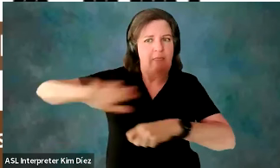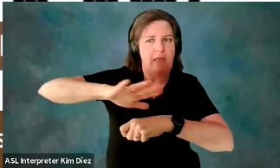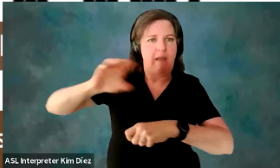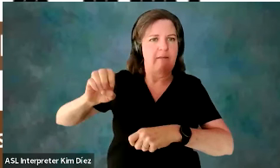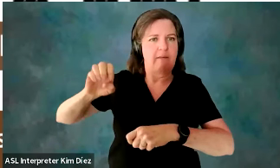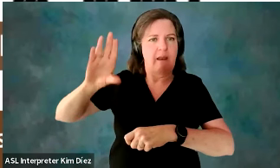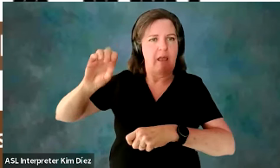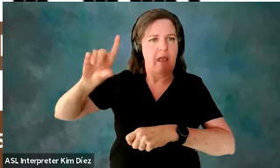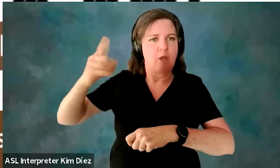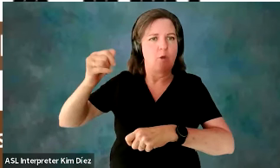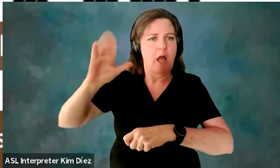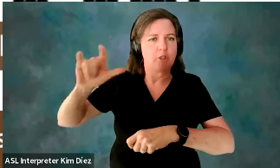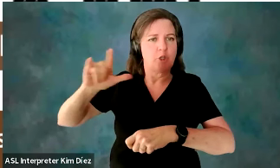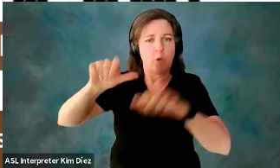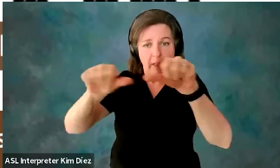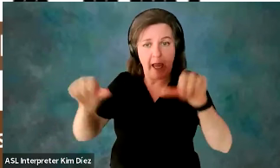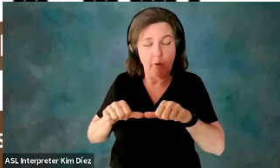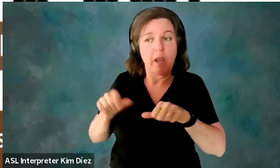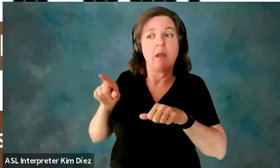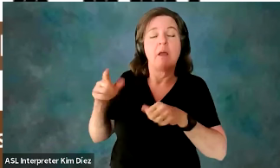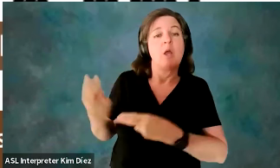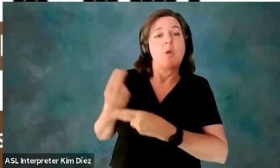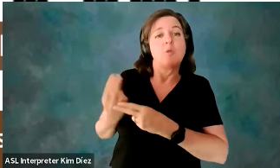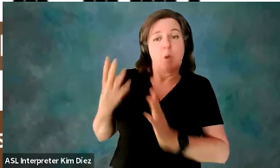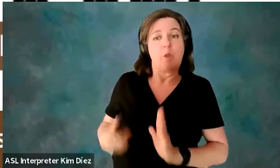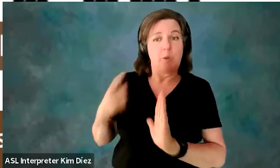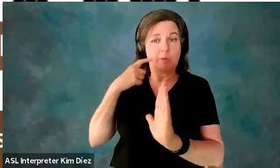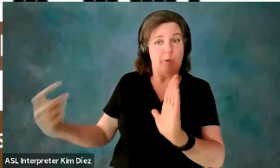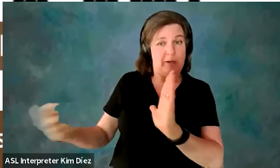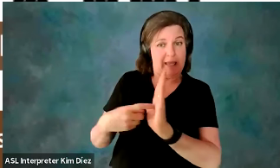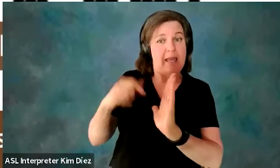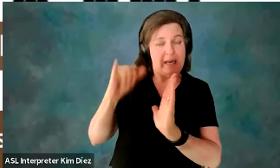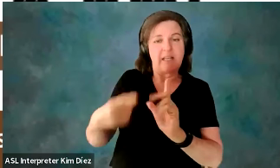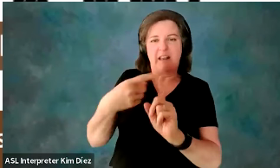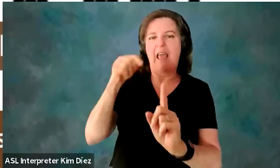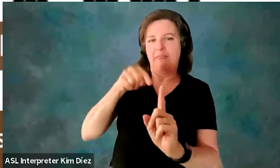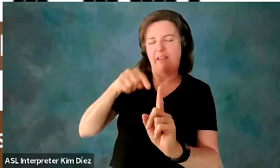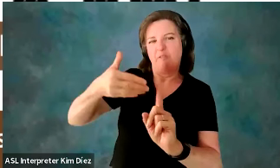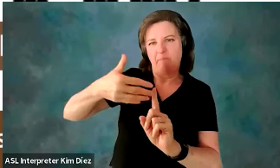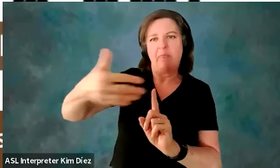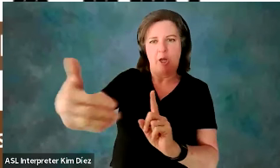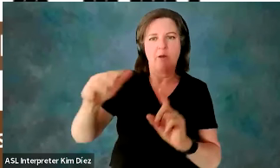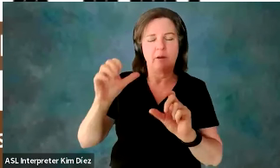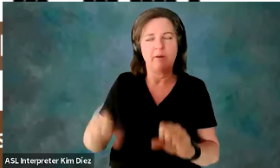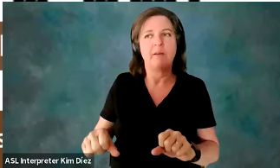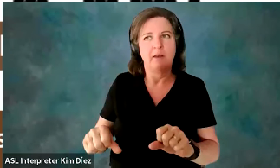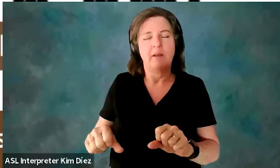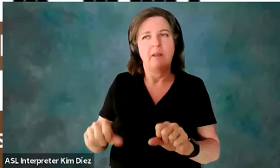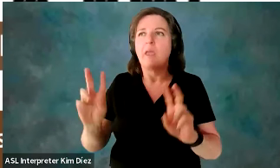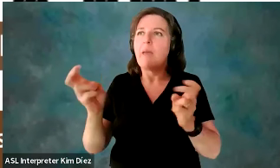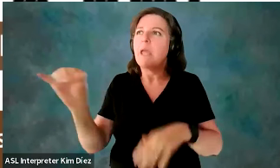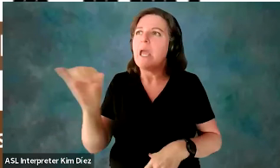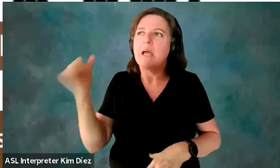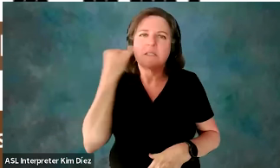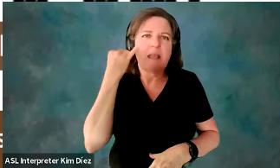space, so that the user can identify that state and use it as a starting